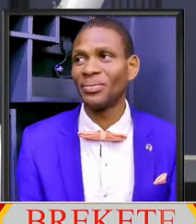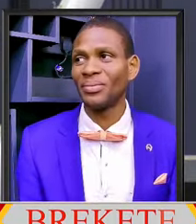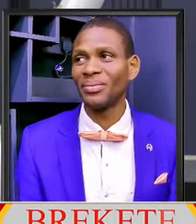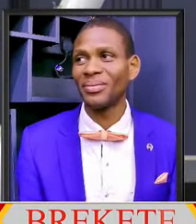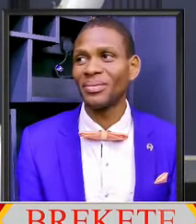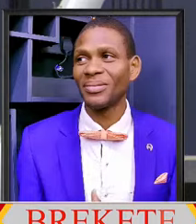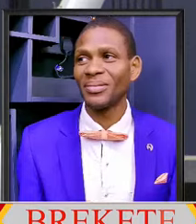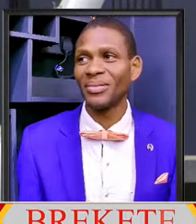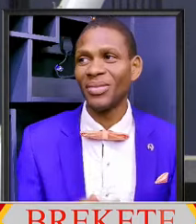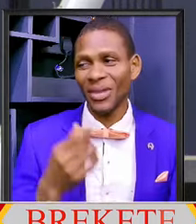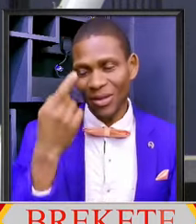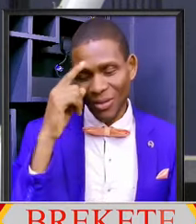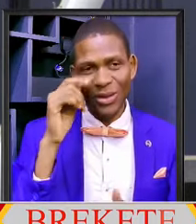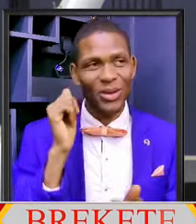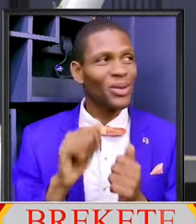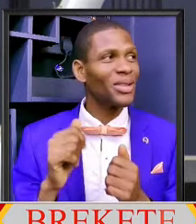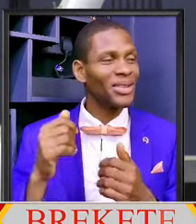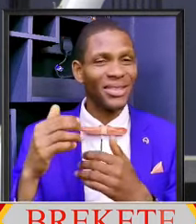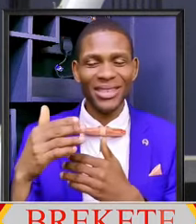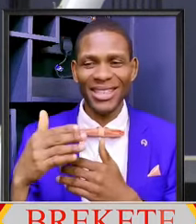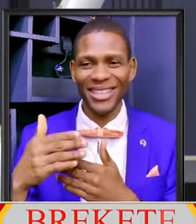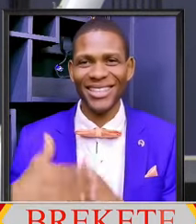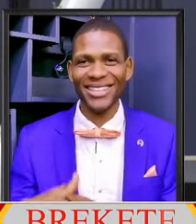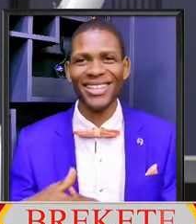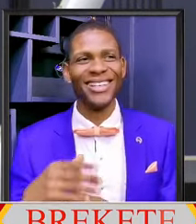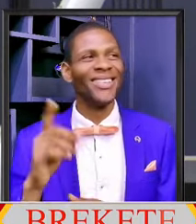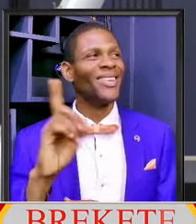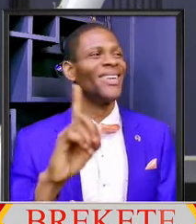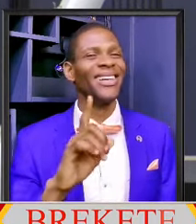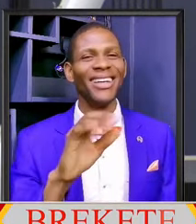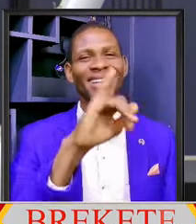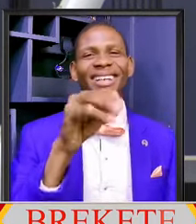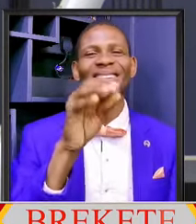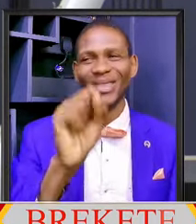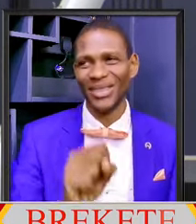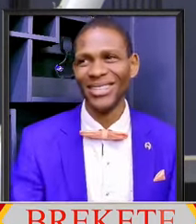no record. For which side, my ordinary for just.